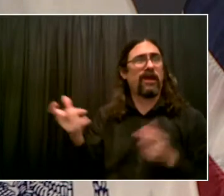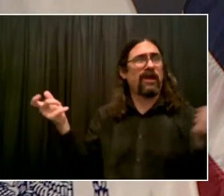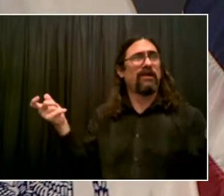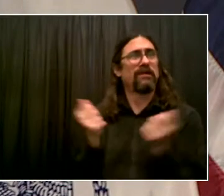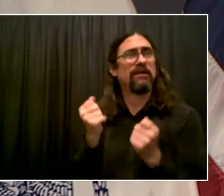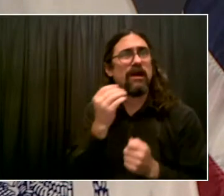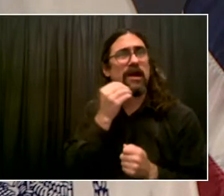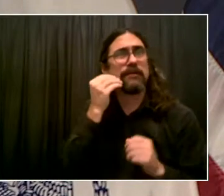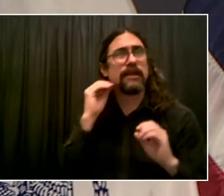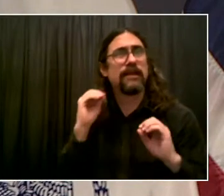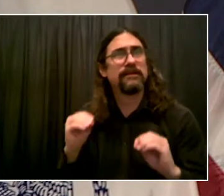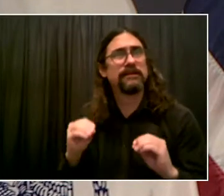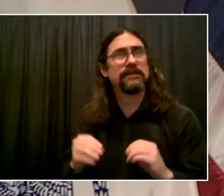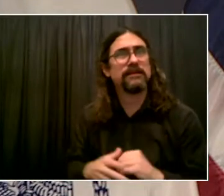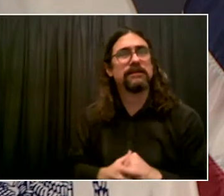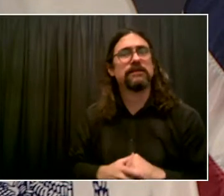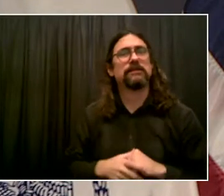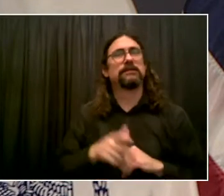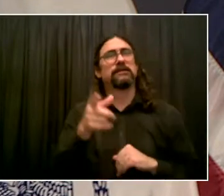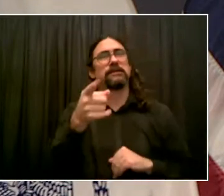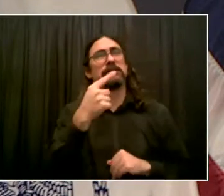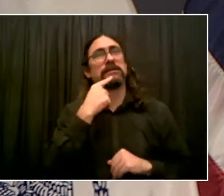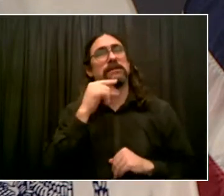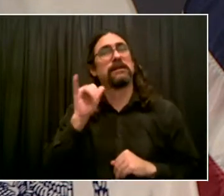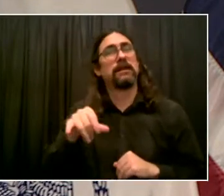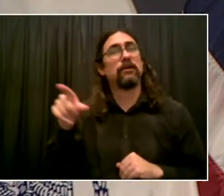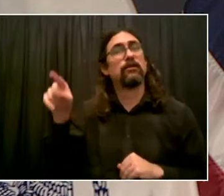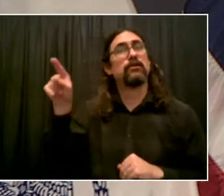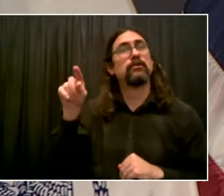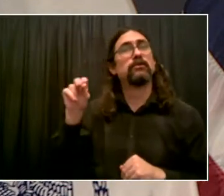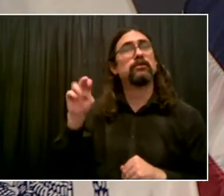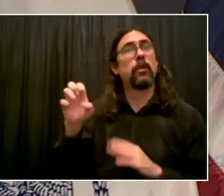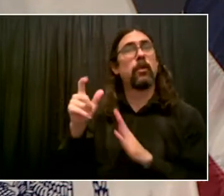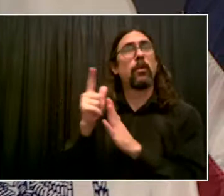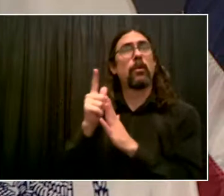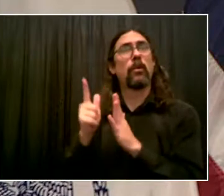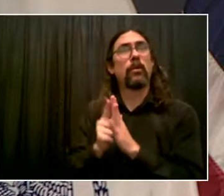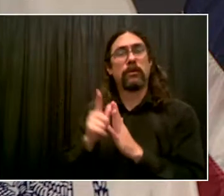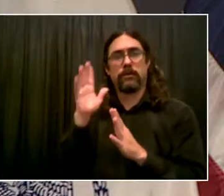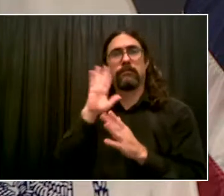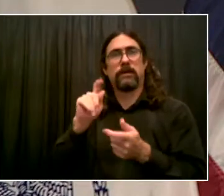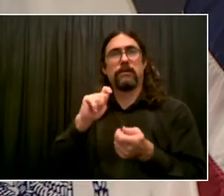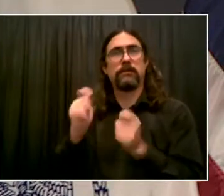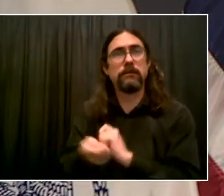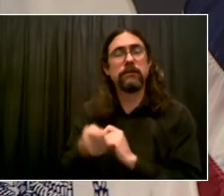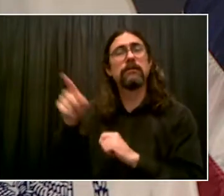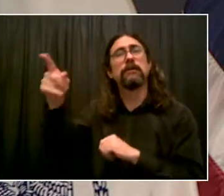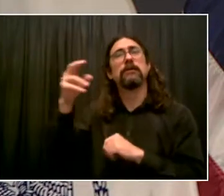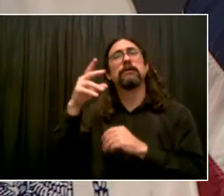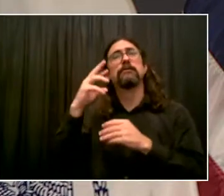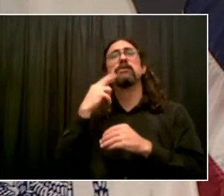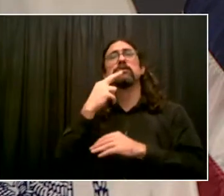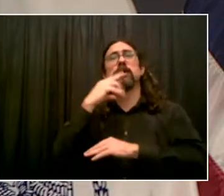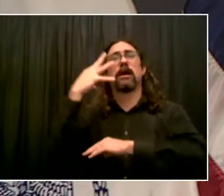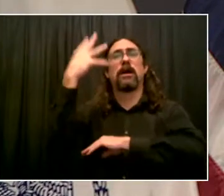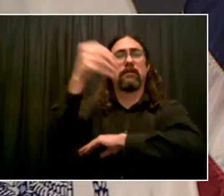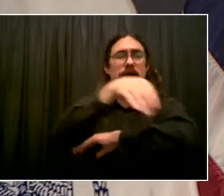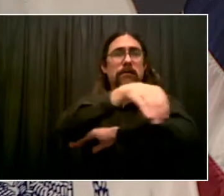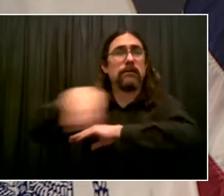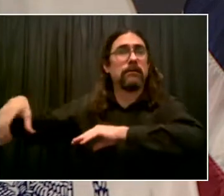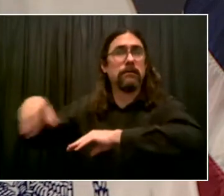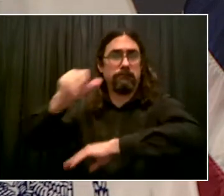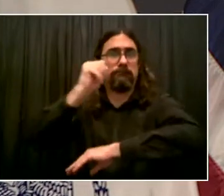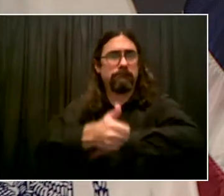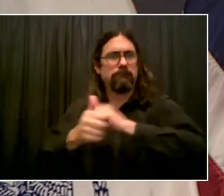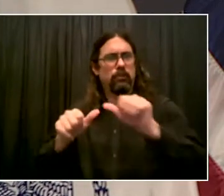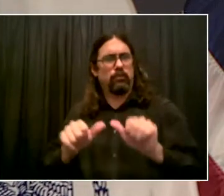for their particular neighborhoods. Well, Yehuda, we obviously, it's a fair question, but I want to be straightforward with you. When we create a law